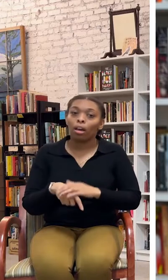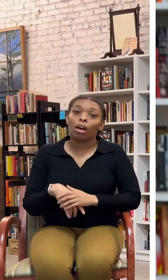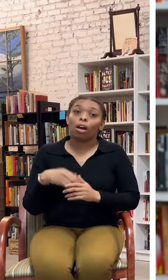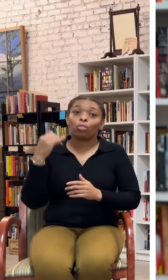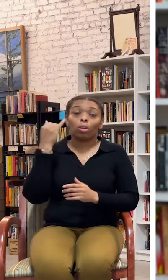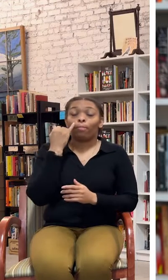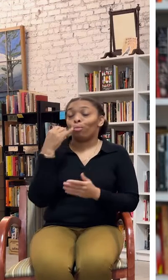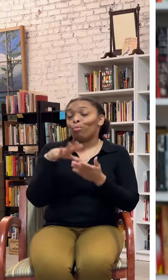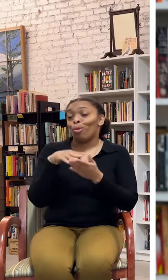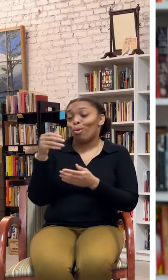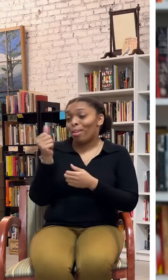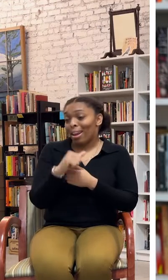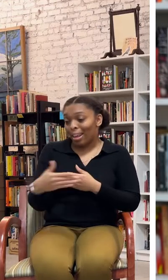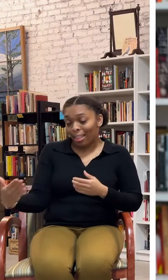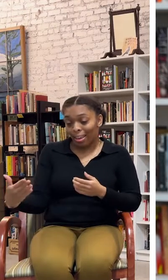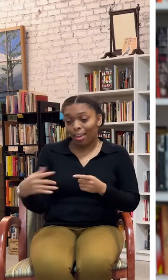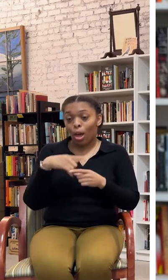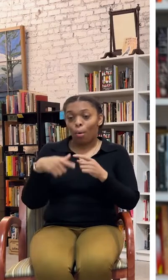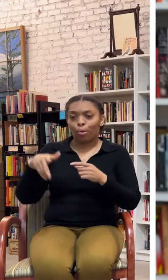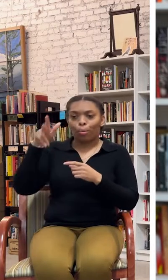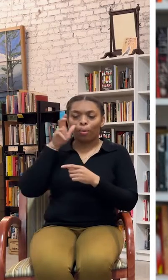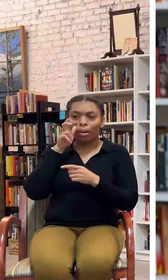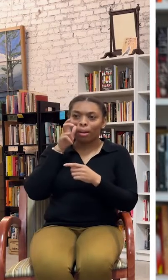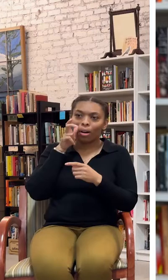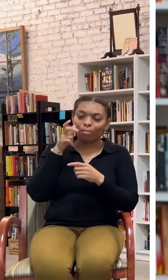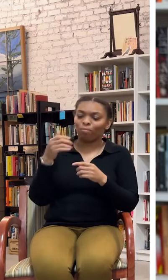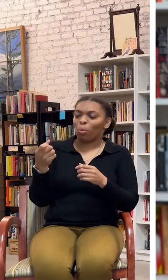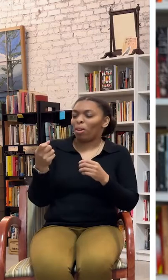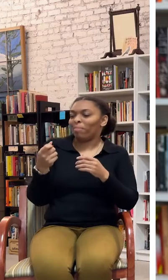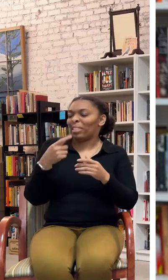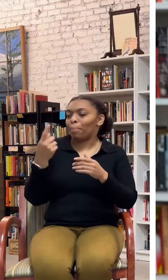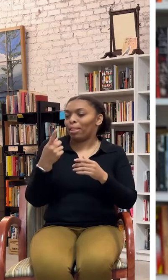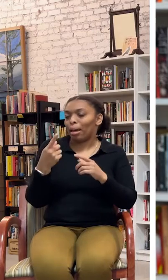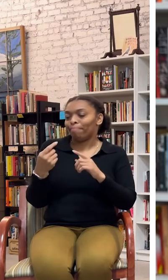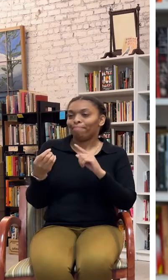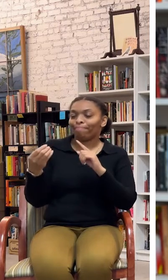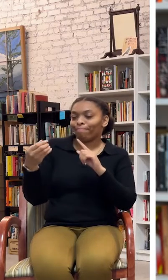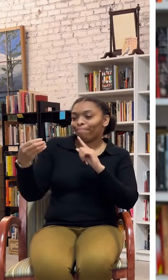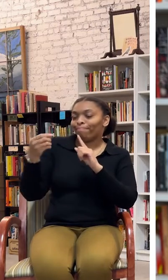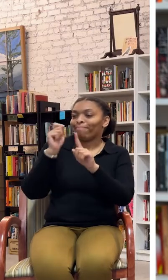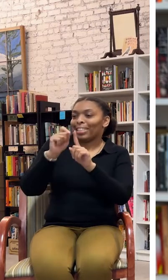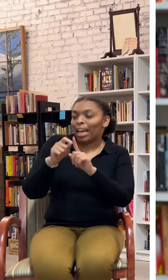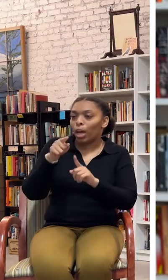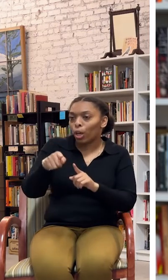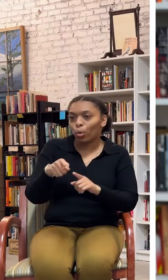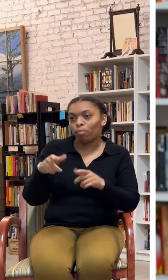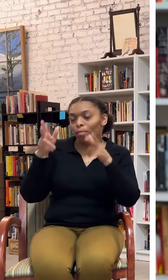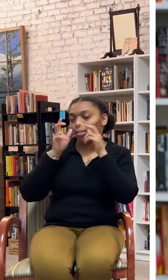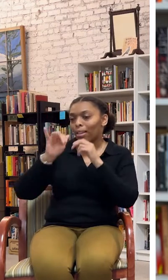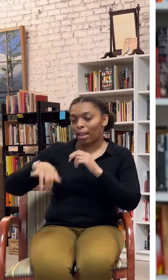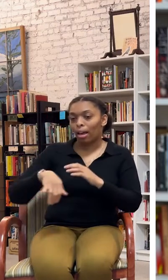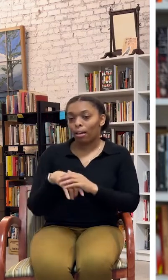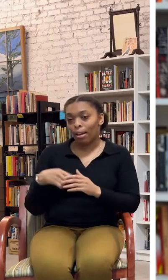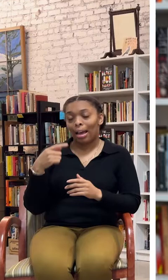anything else from me tonight, is when you hear a little call or that little thing in your chest or in your head, is to listen to it. I feel like this